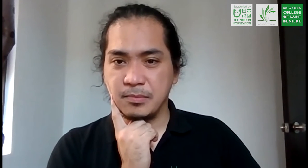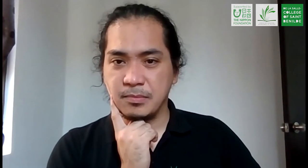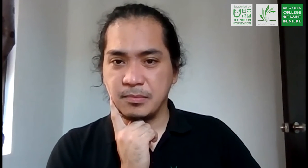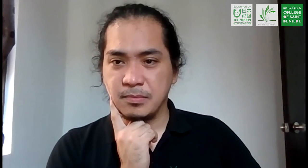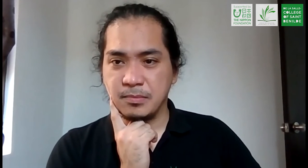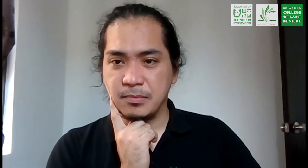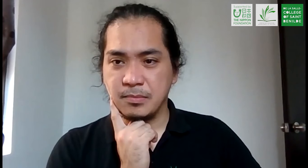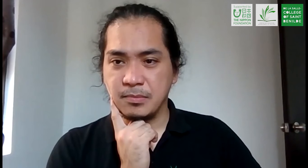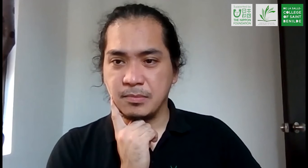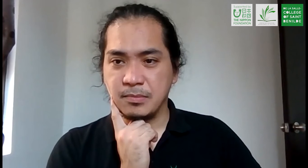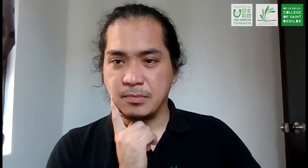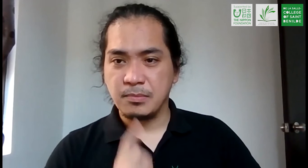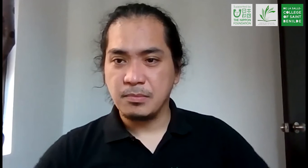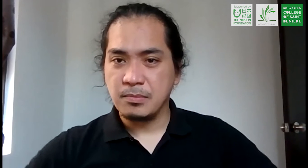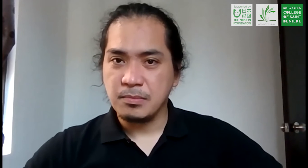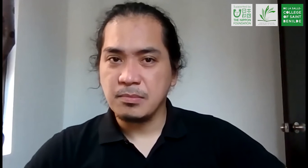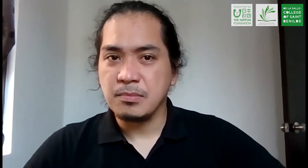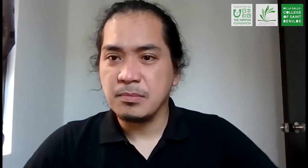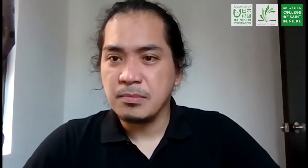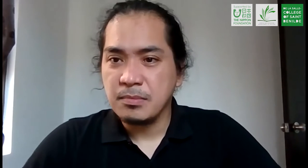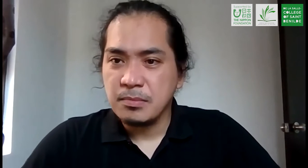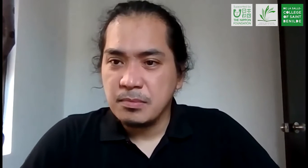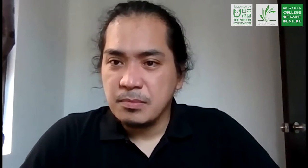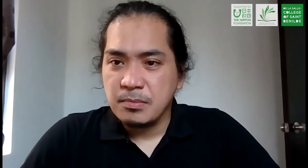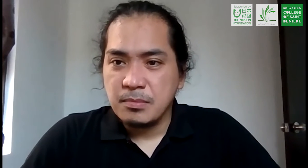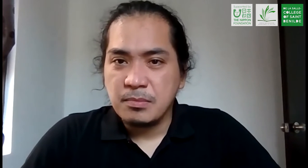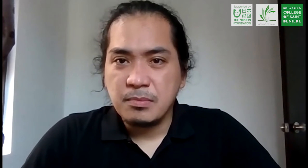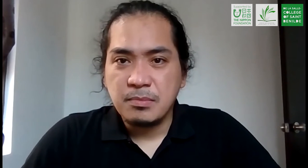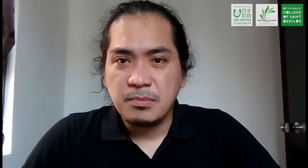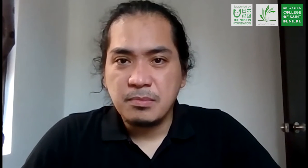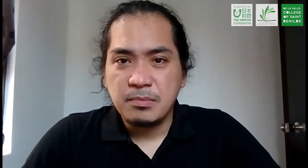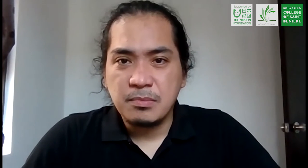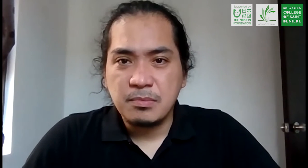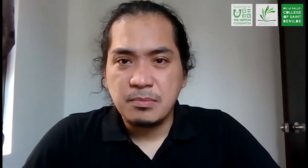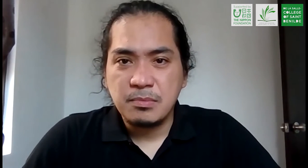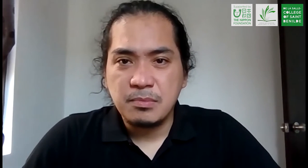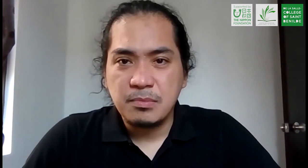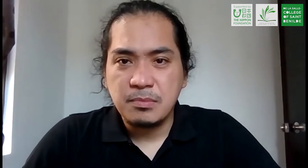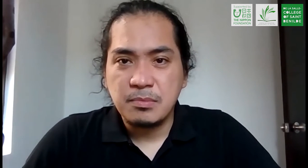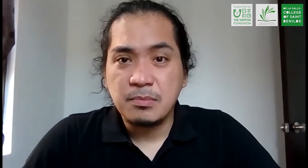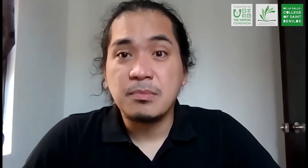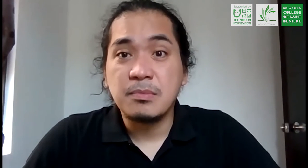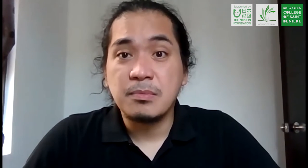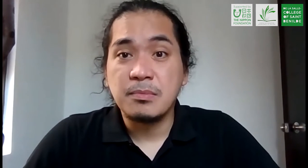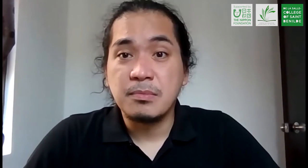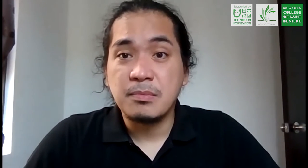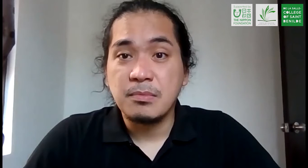I think I might have an old one. Do you want to go to lesson 1 first? It doesn't matter.